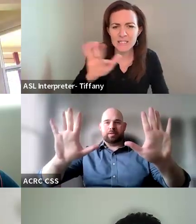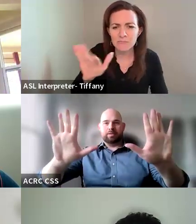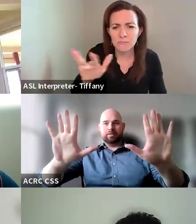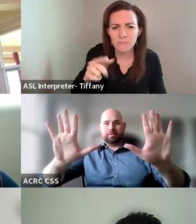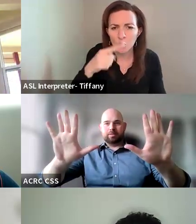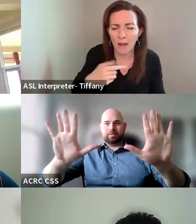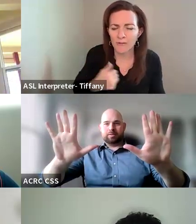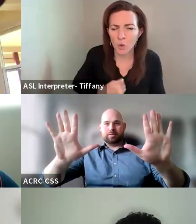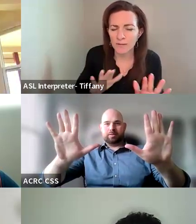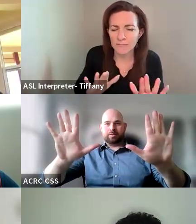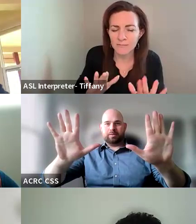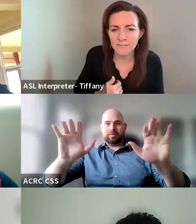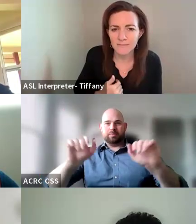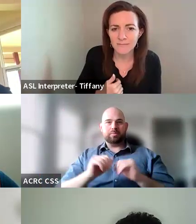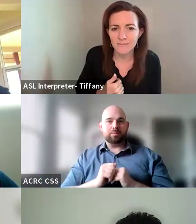third is